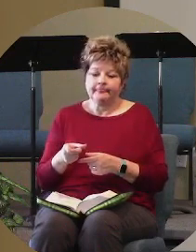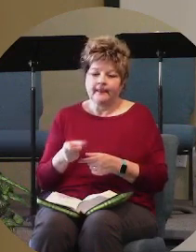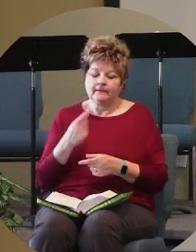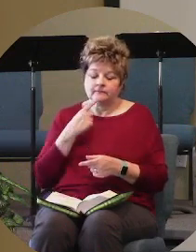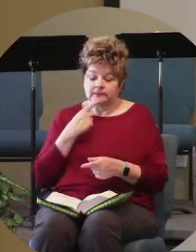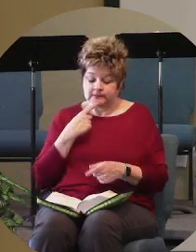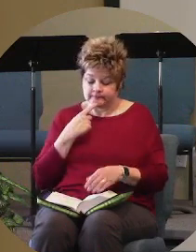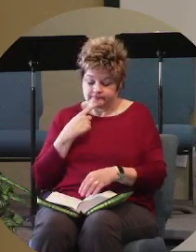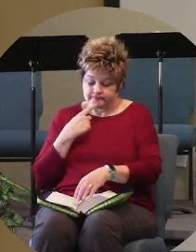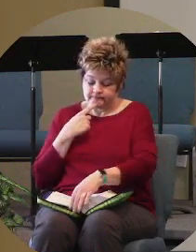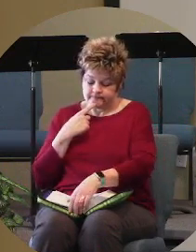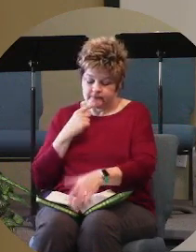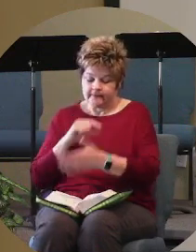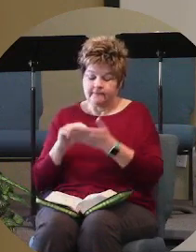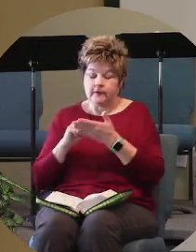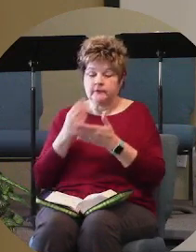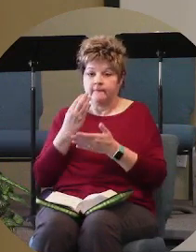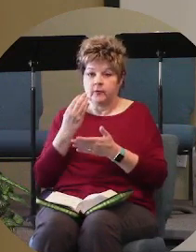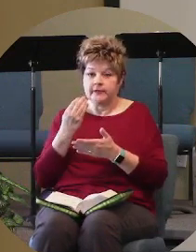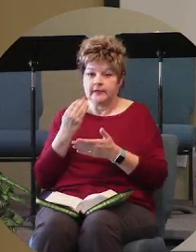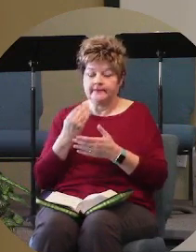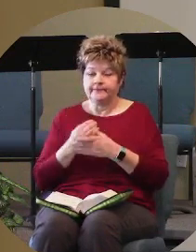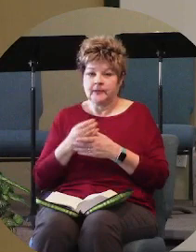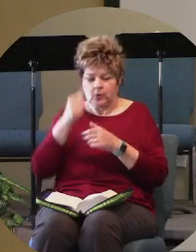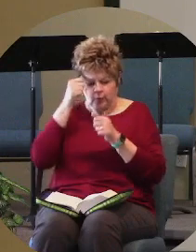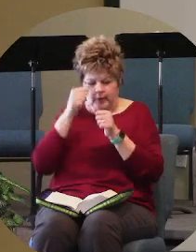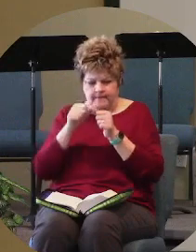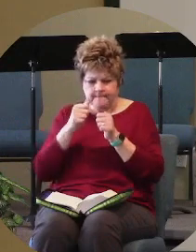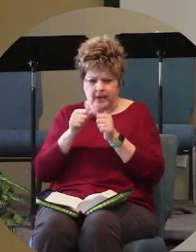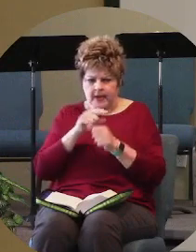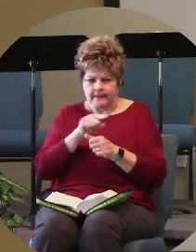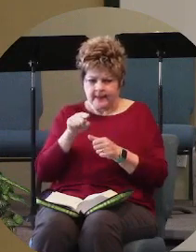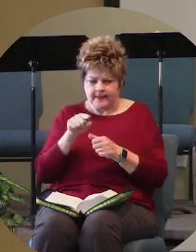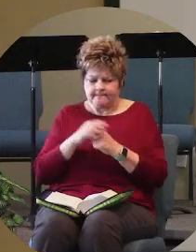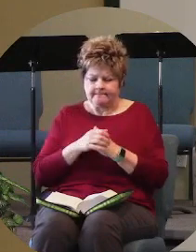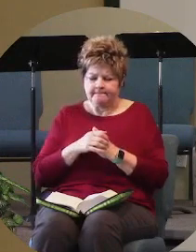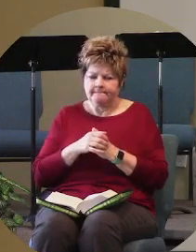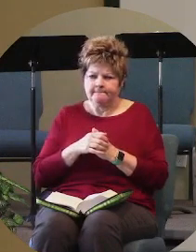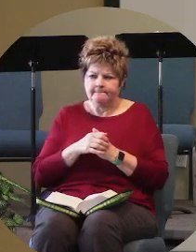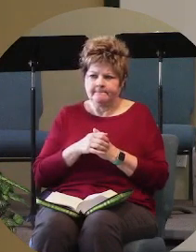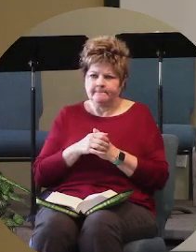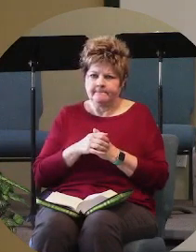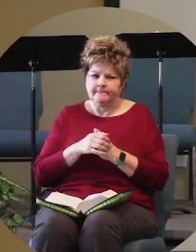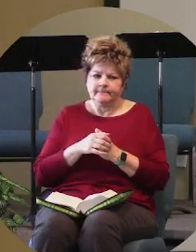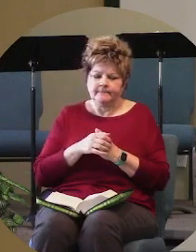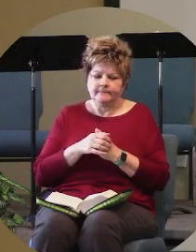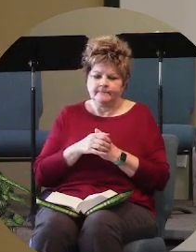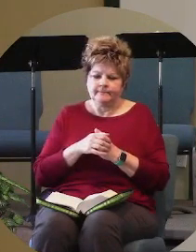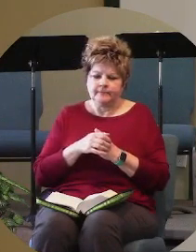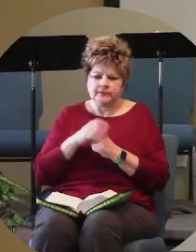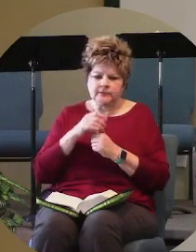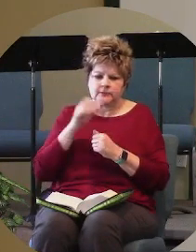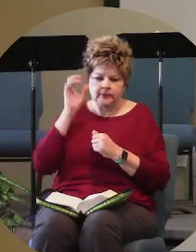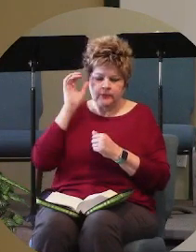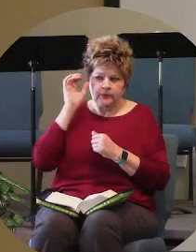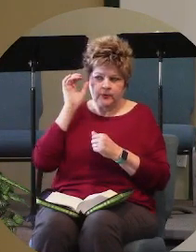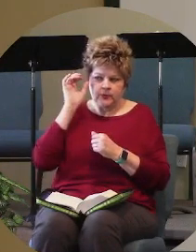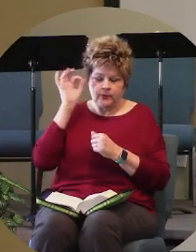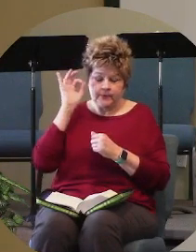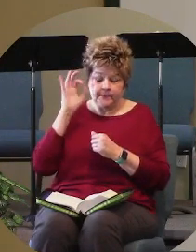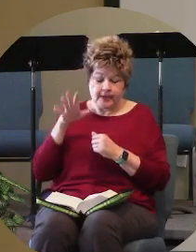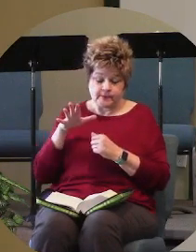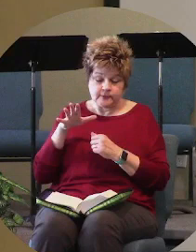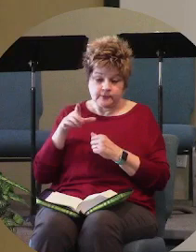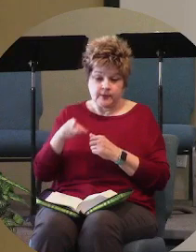says this, verse 14. Remind them, this is the pastor reminding the pastor, the